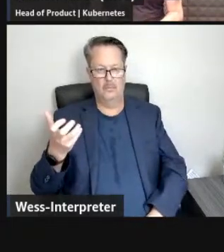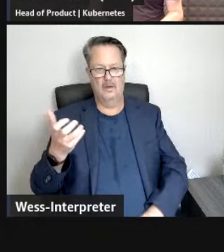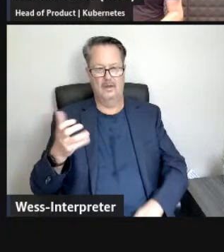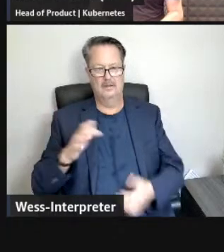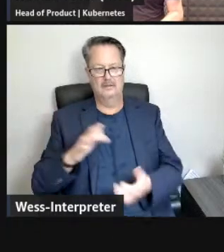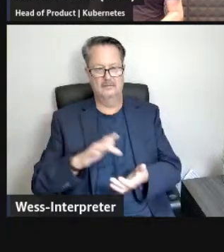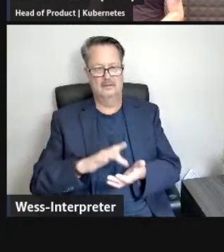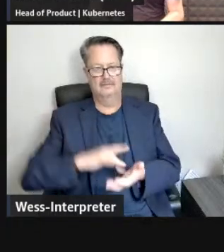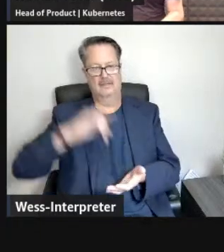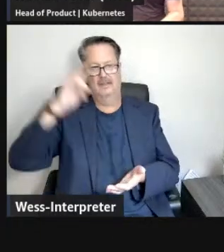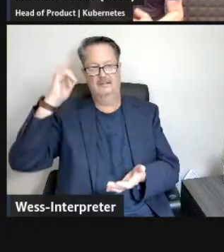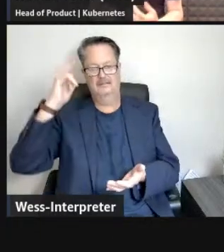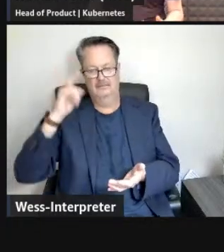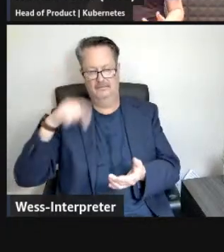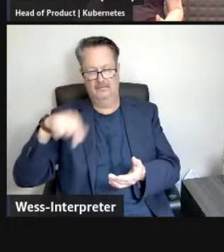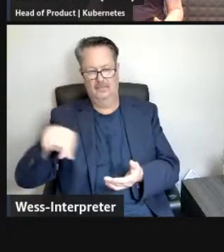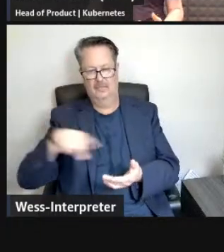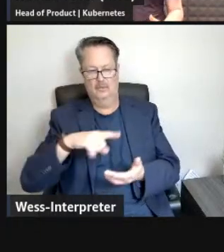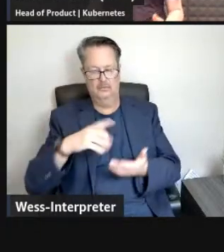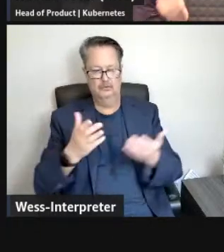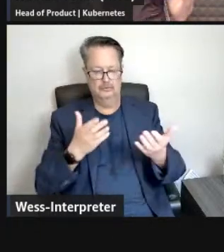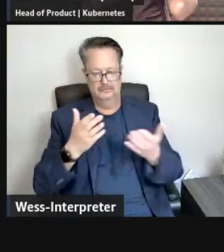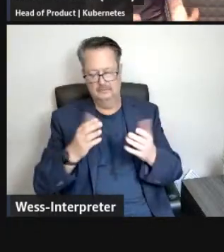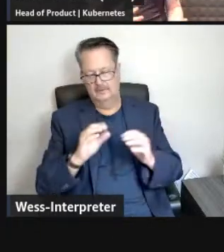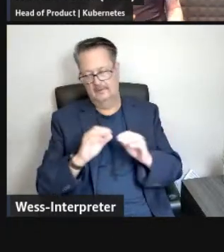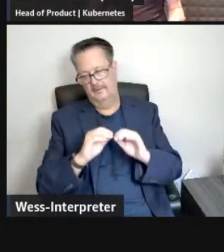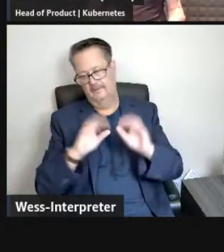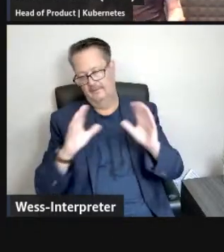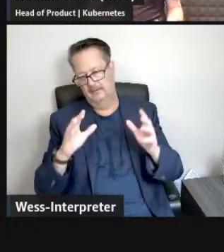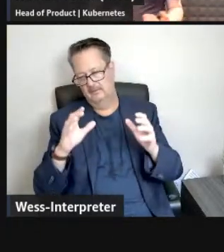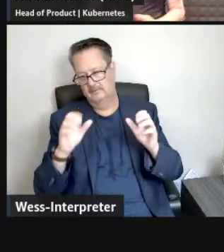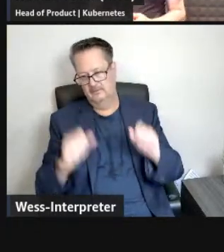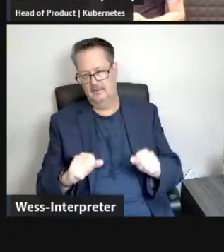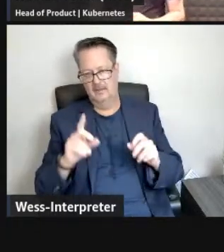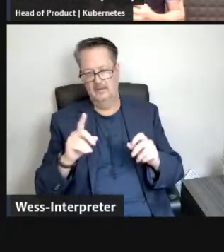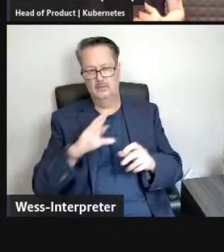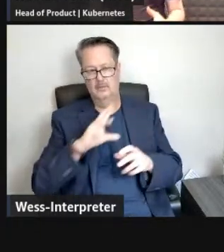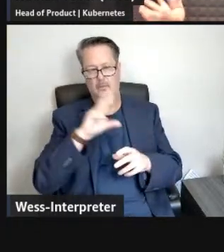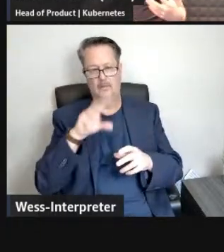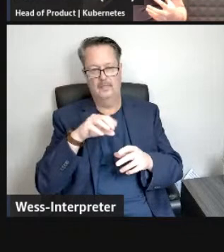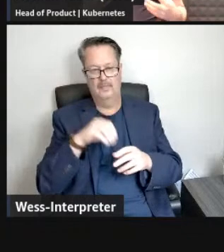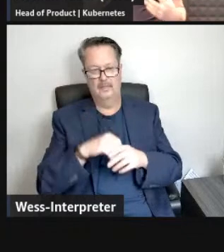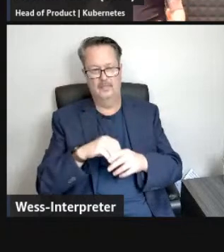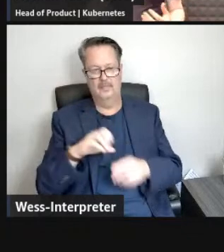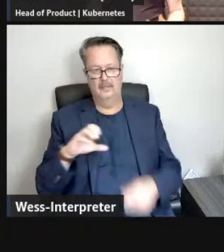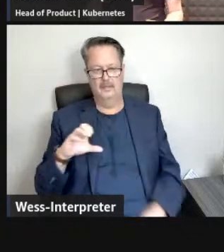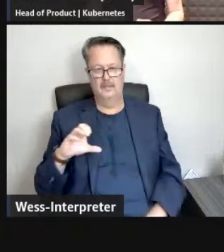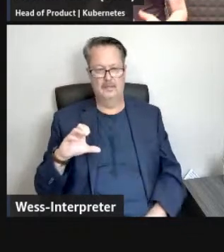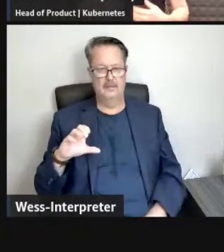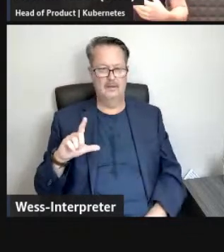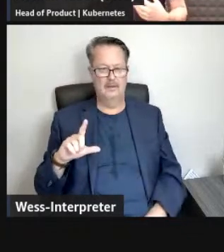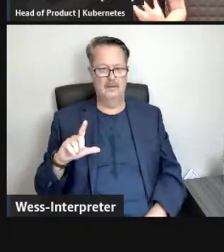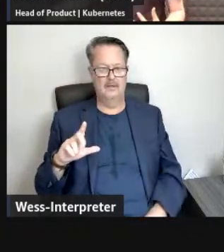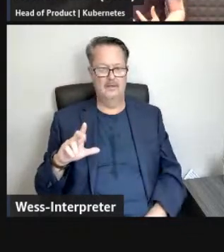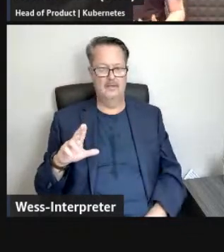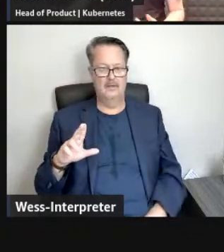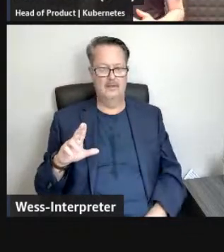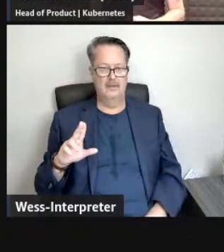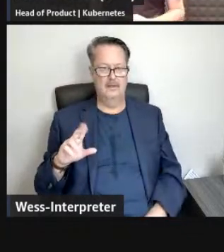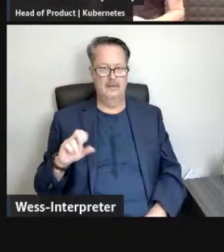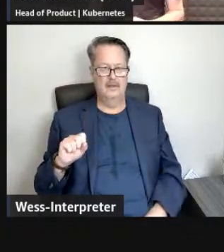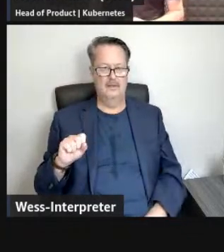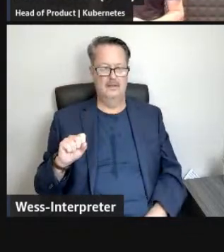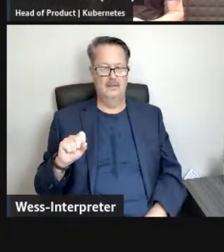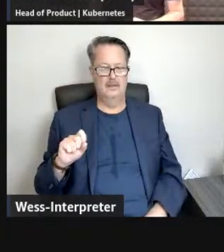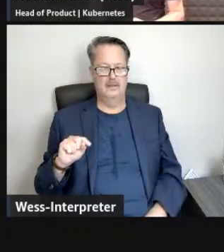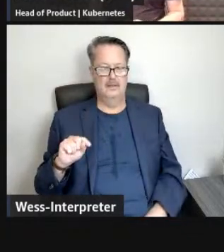if they want to use those. Obviously, there's a lot you can do inside of the cluster, but there's a lot of value from being able to use Kubernetes alongside